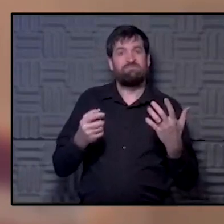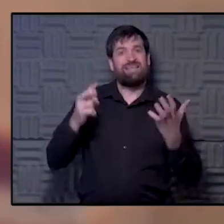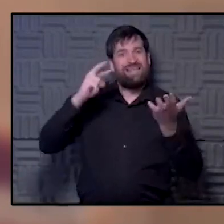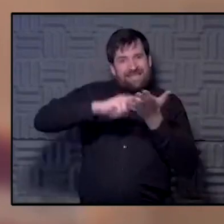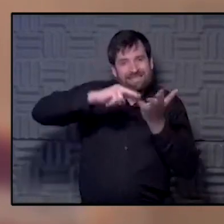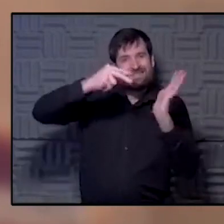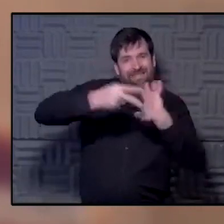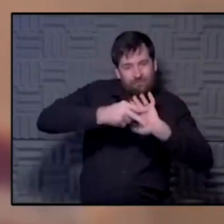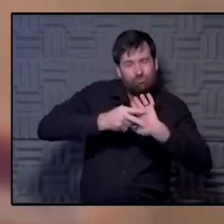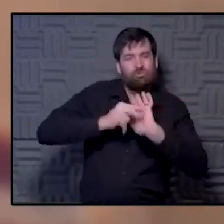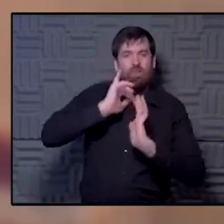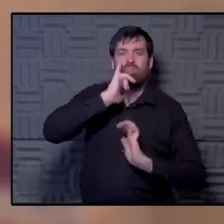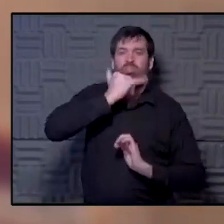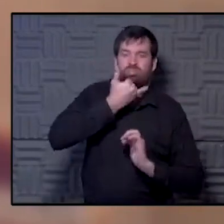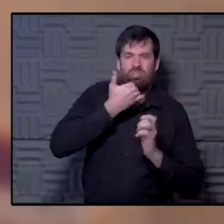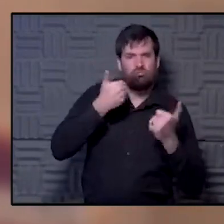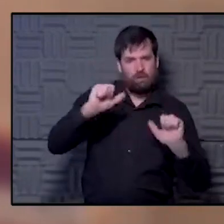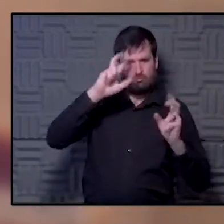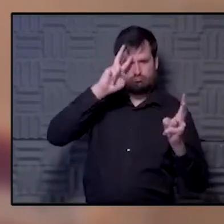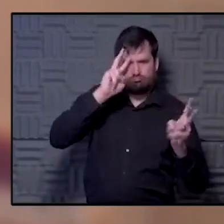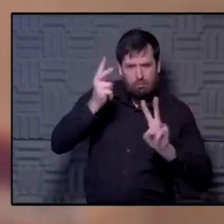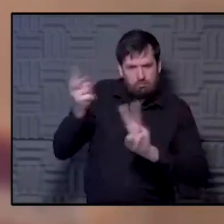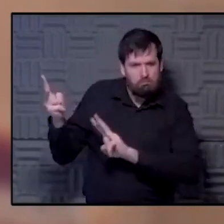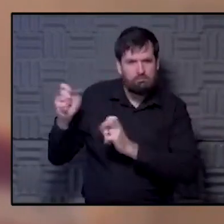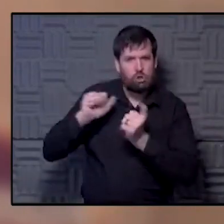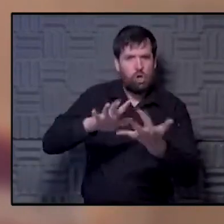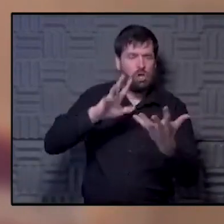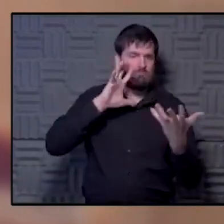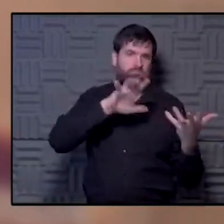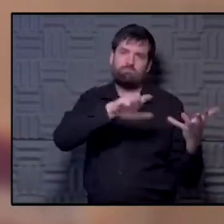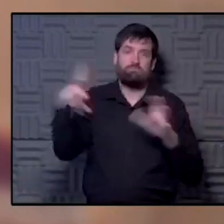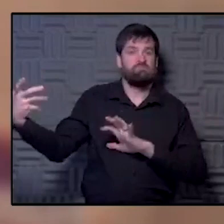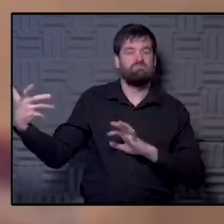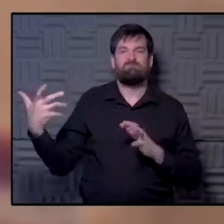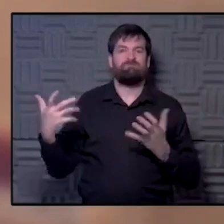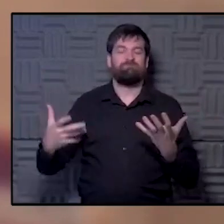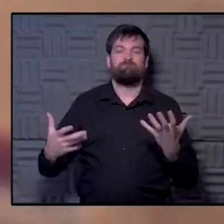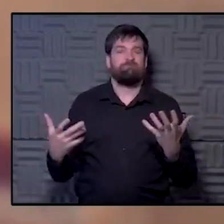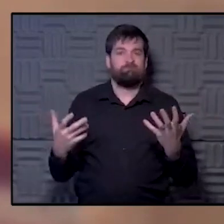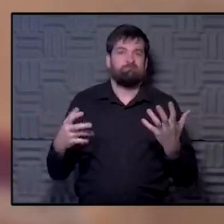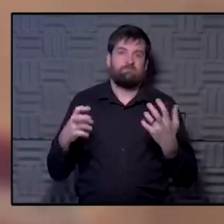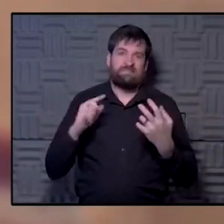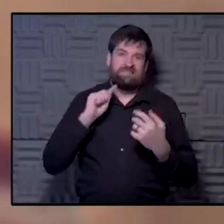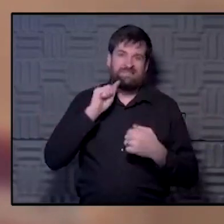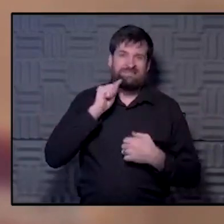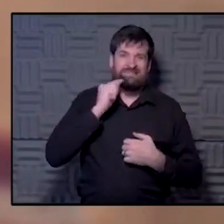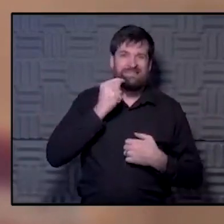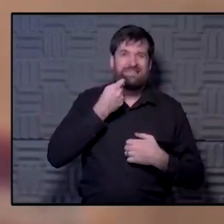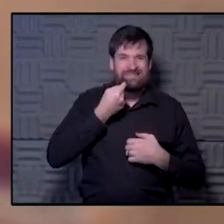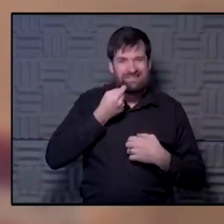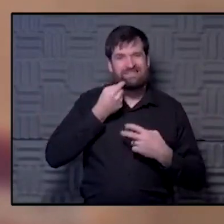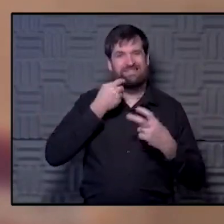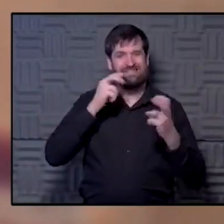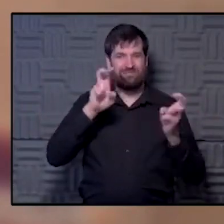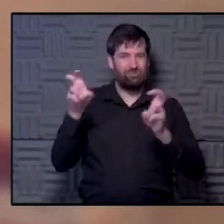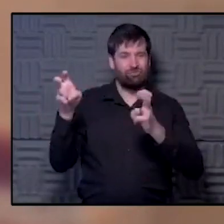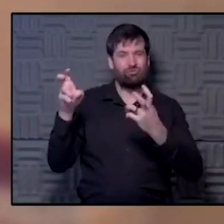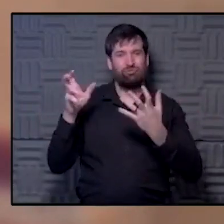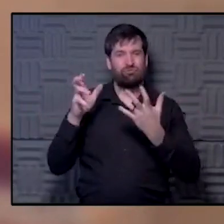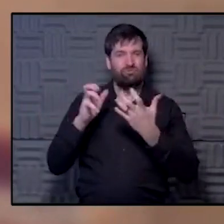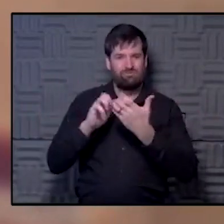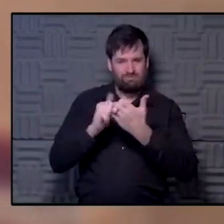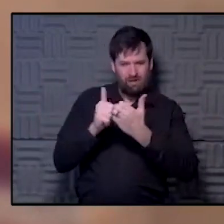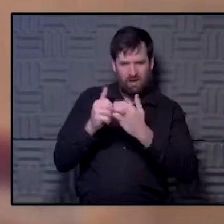intentionally misleading. And that makes for just, a time bomb as far as, how